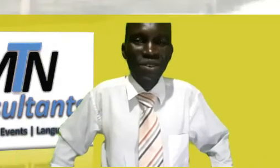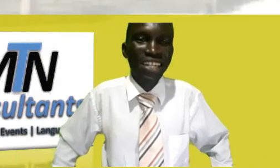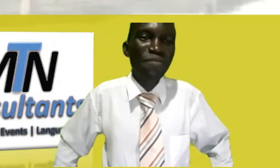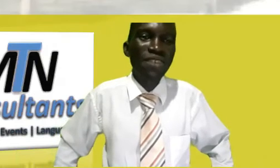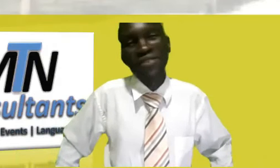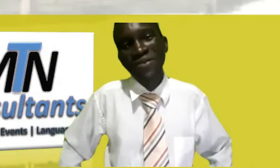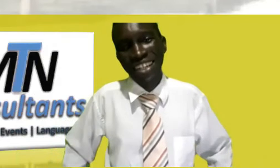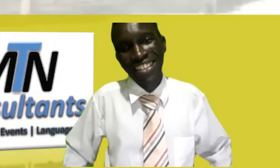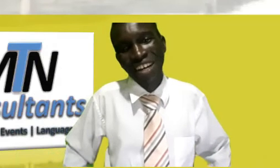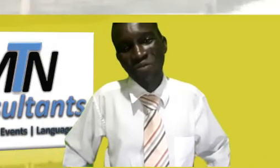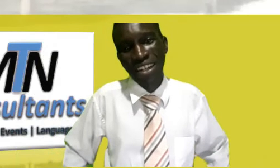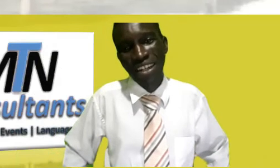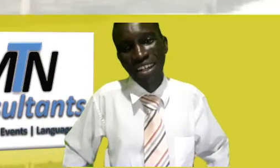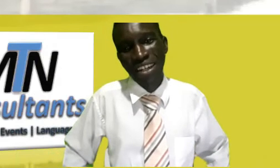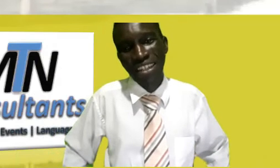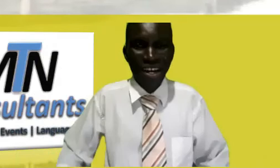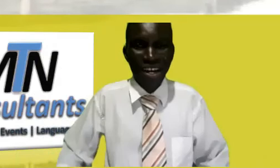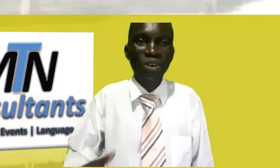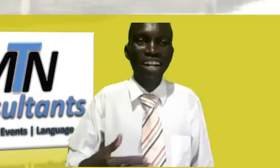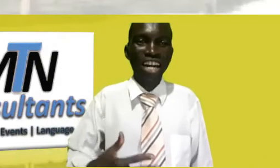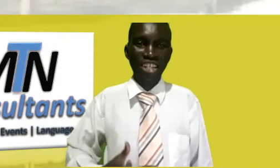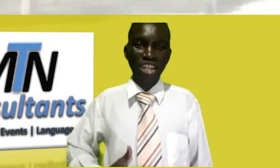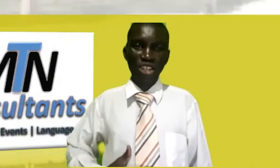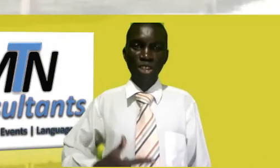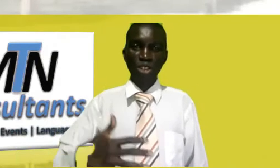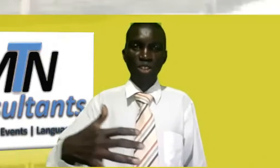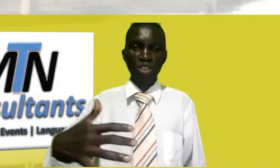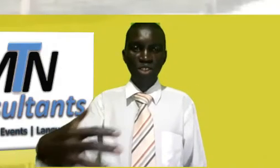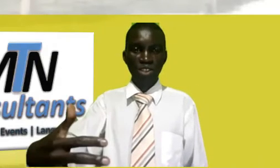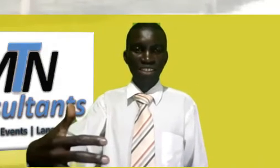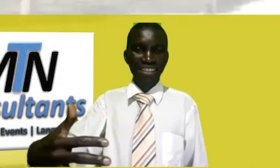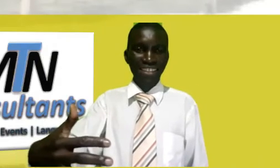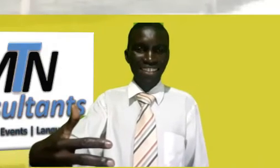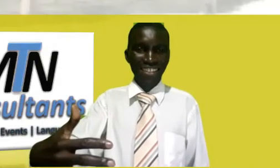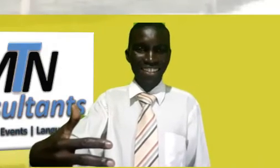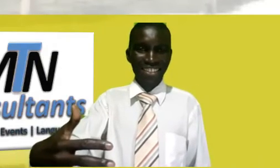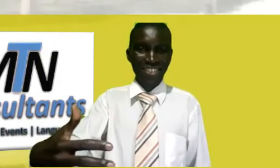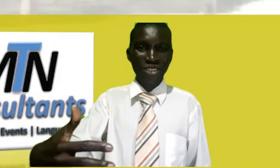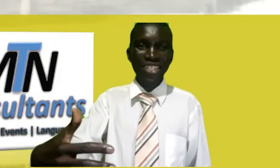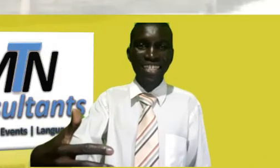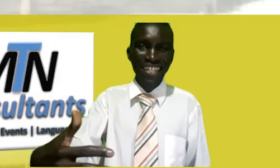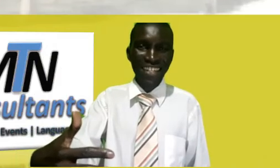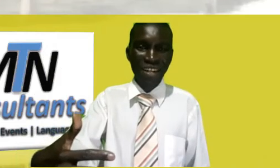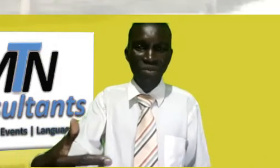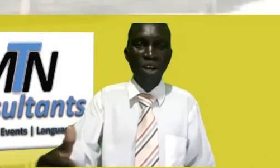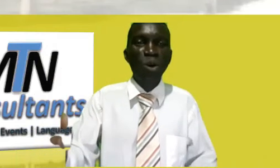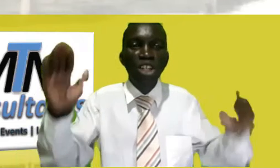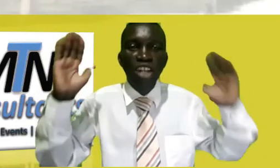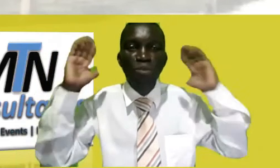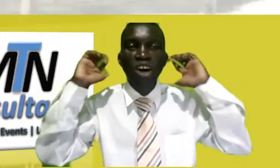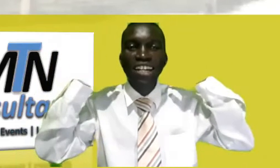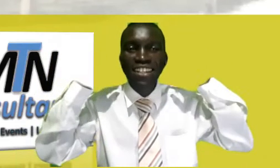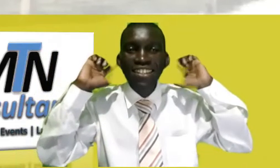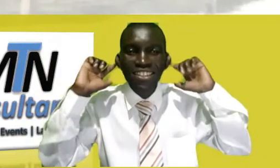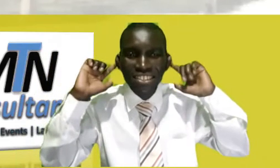So you end up laughing at someone, or some who are like this. So those are sign names. Or